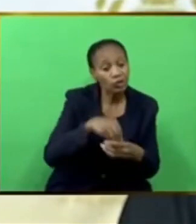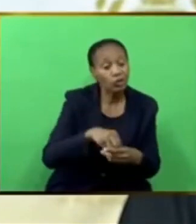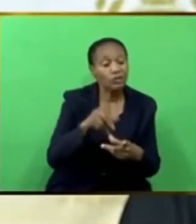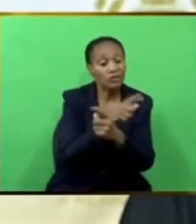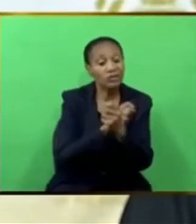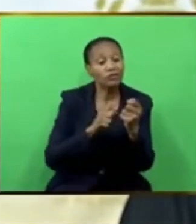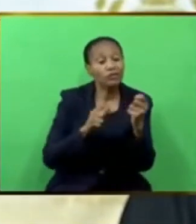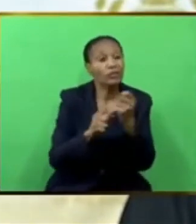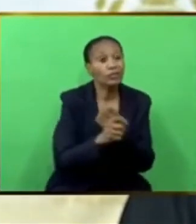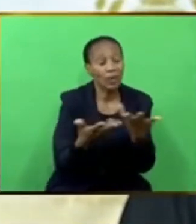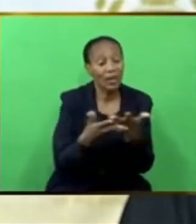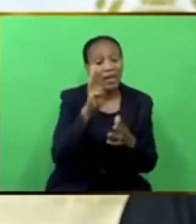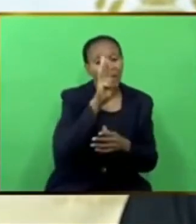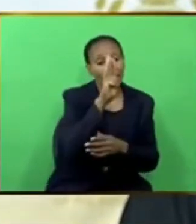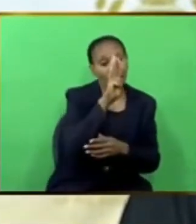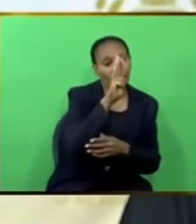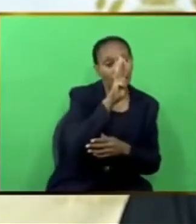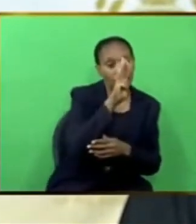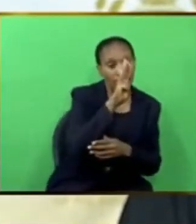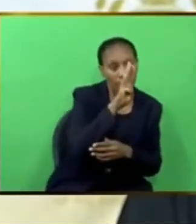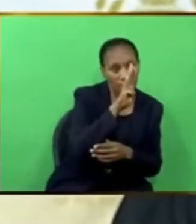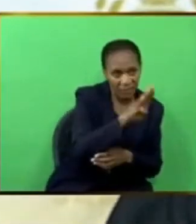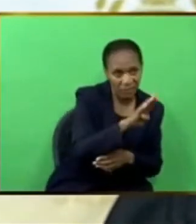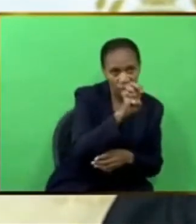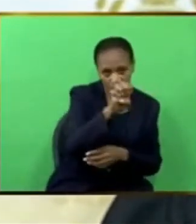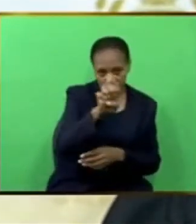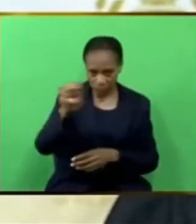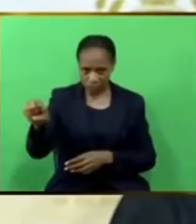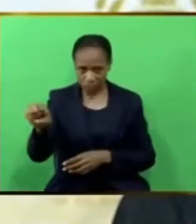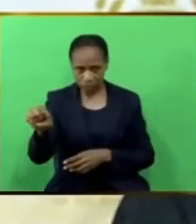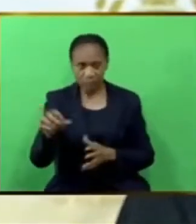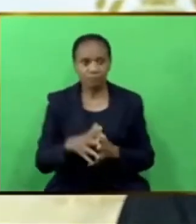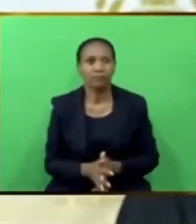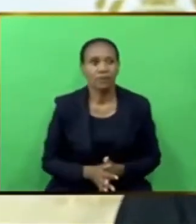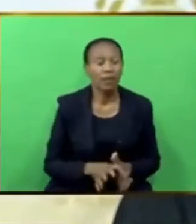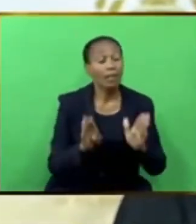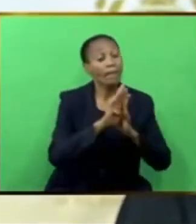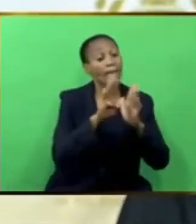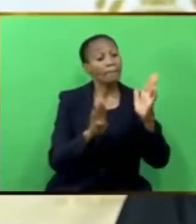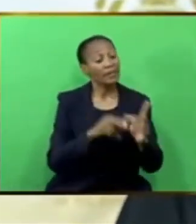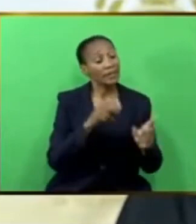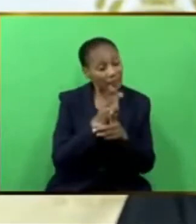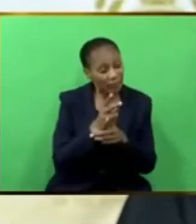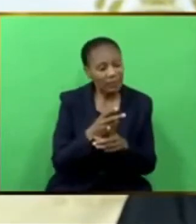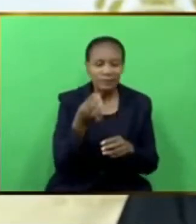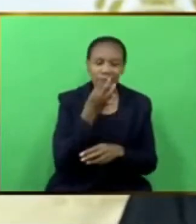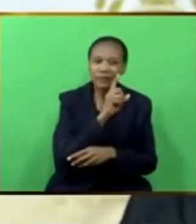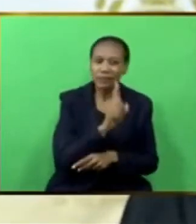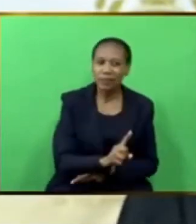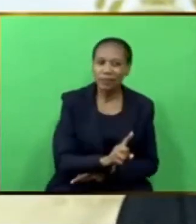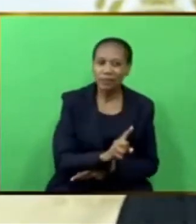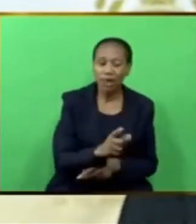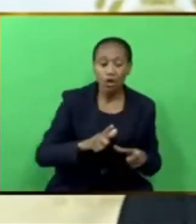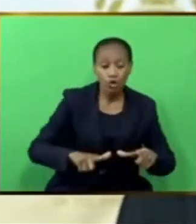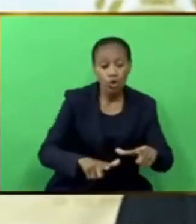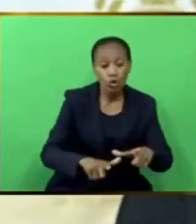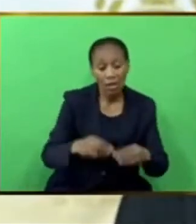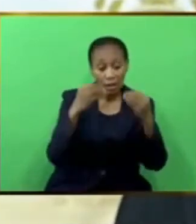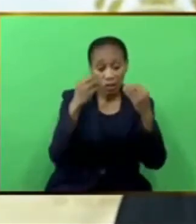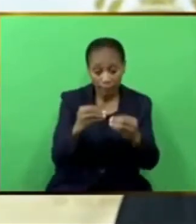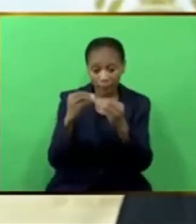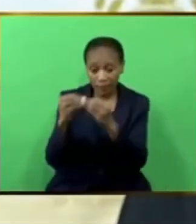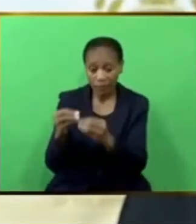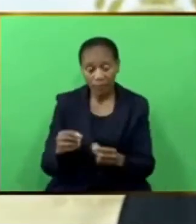the BBBE level status. The bill also makes provision for local industrialization